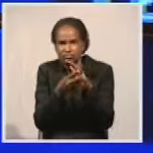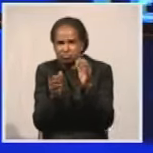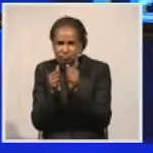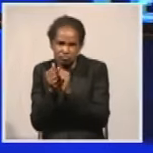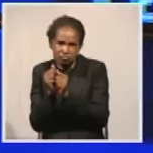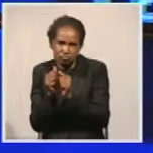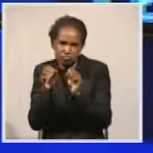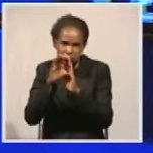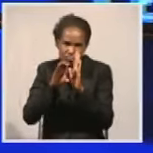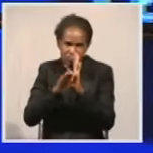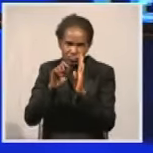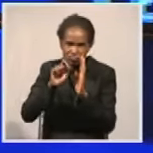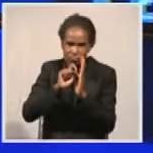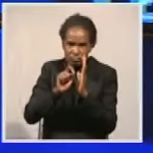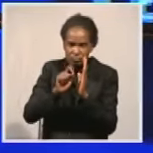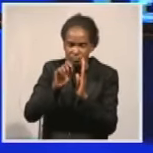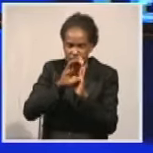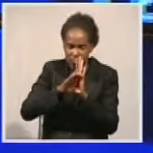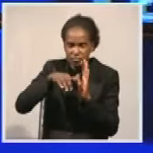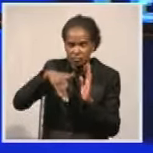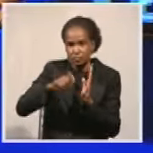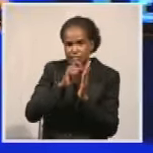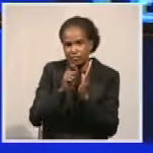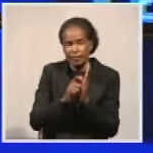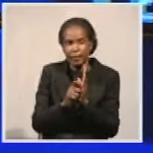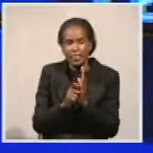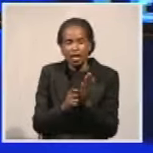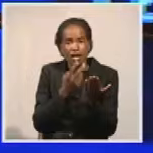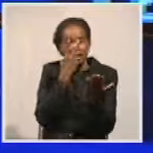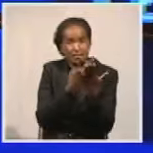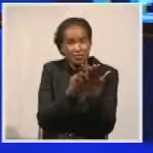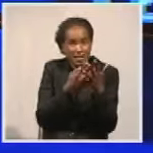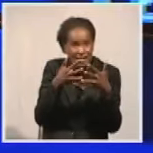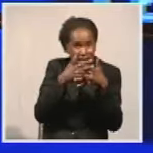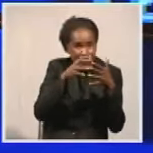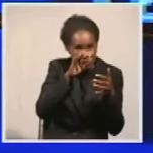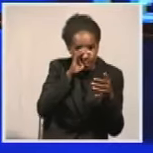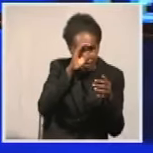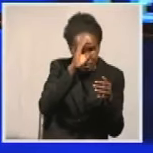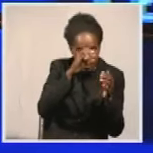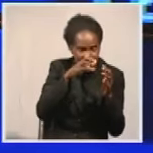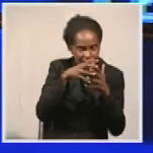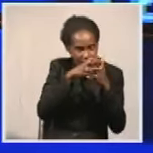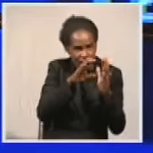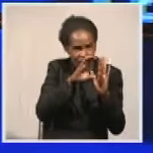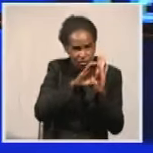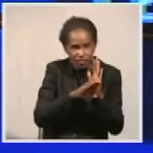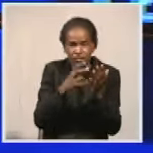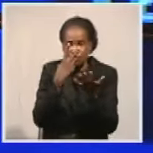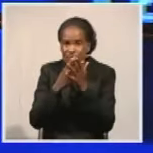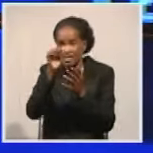we found solutions, you know, from those others, and therefore